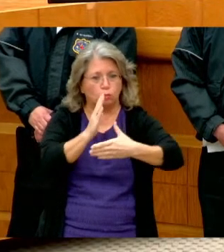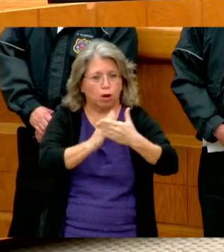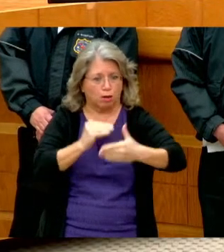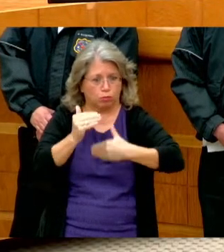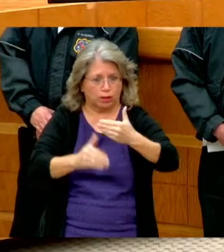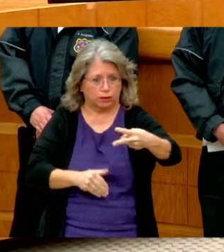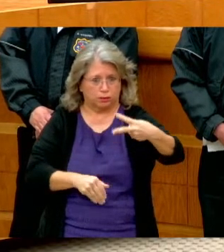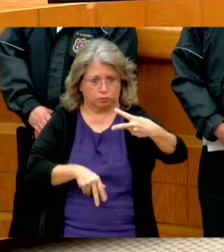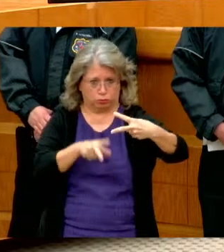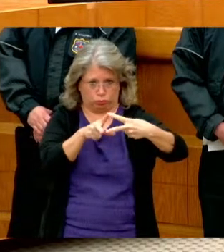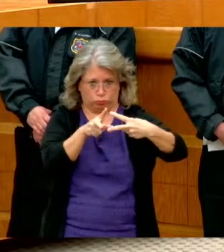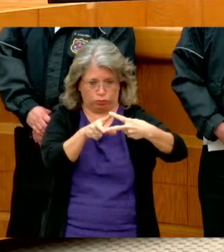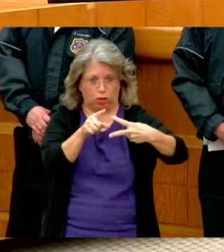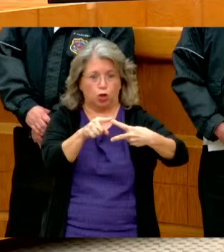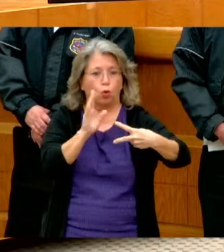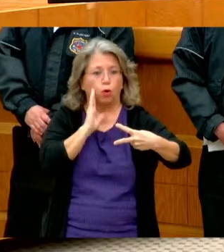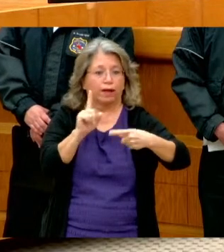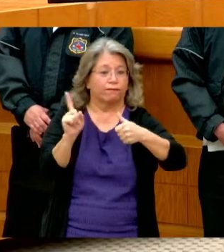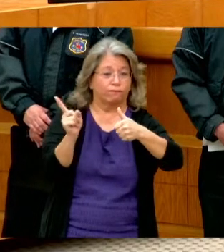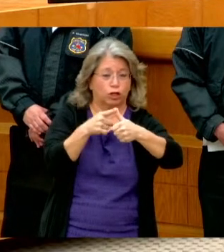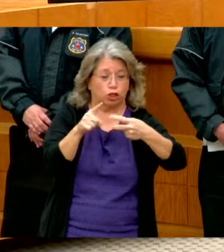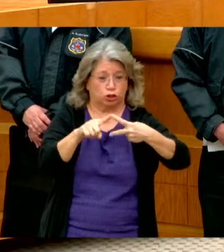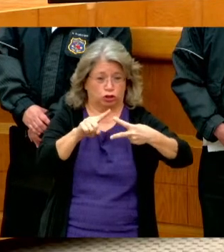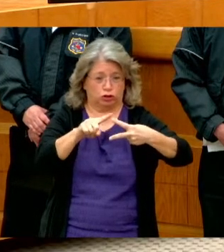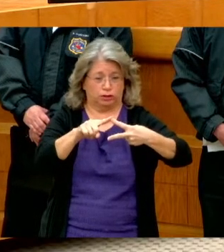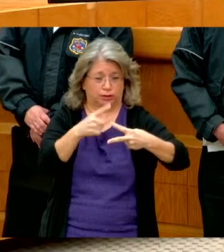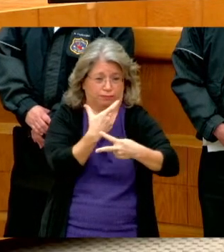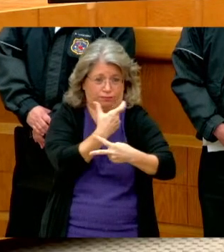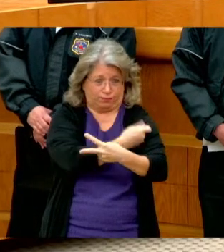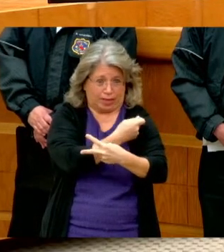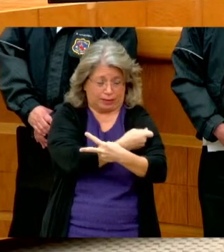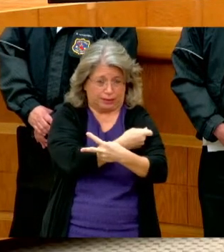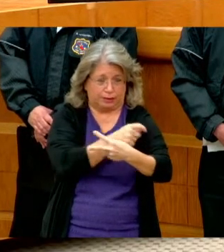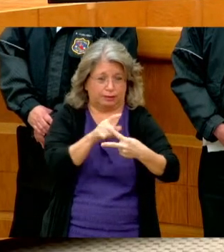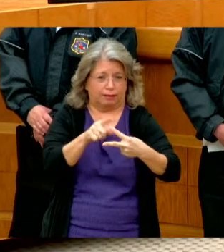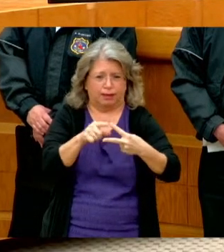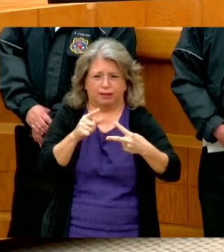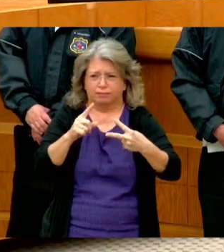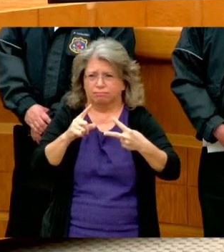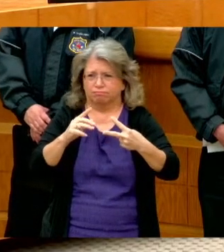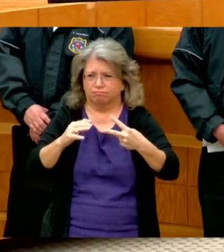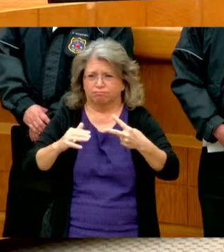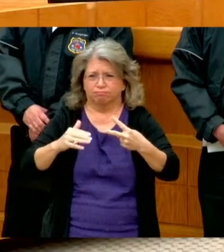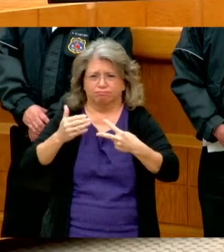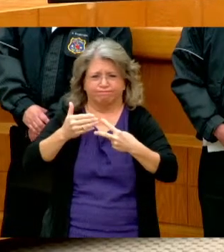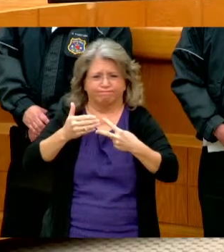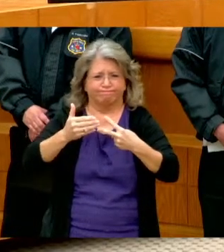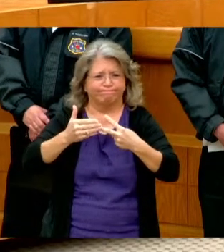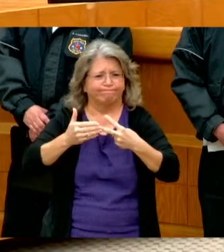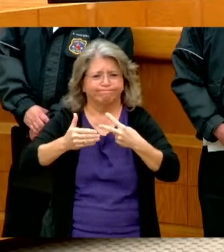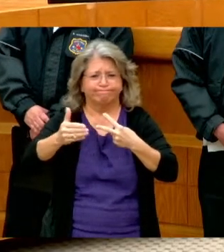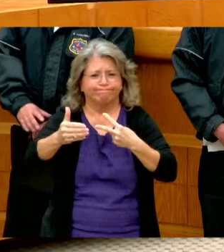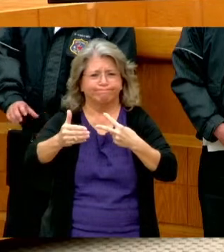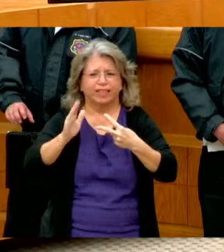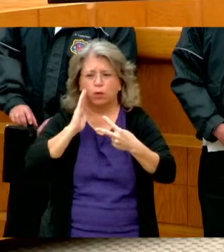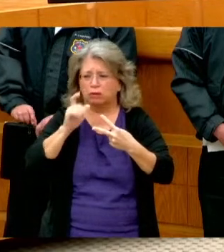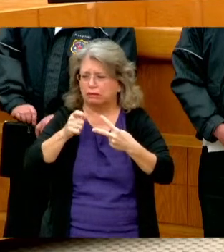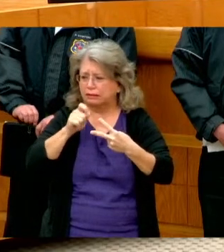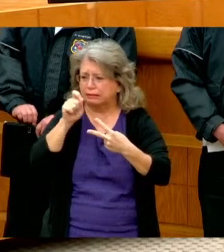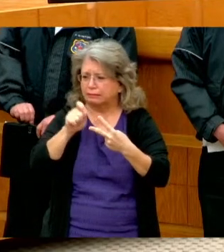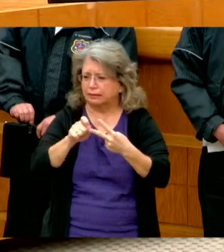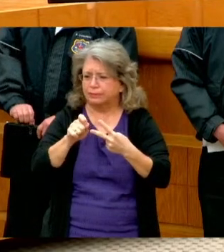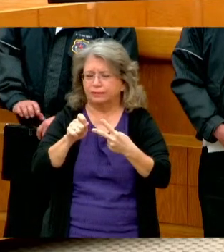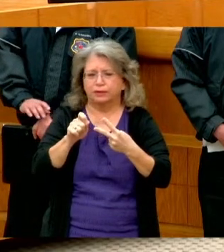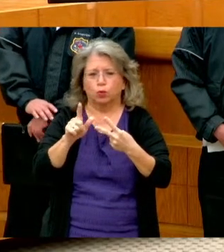vaccination, and then there's a follow-up vaccination within a few days or a month. They'll give you the specifics on that.